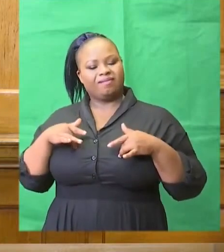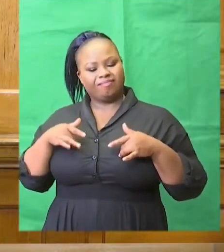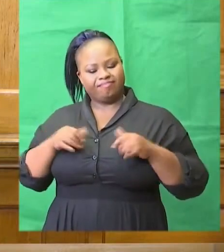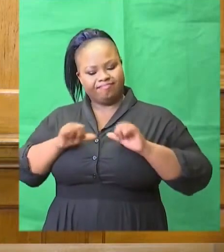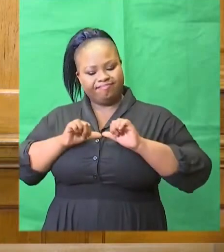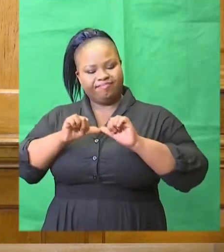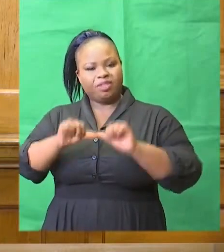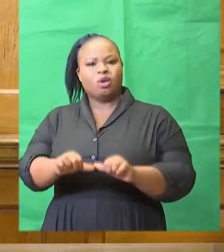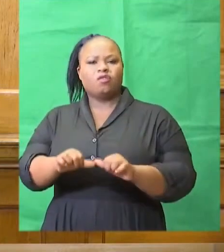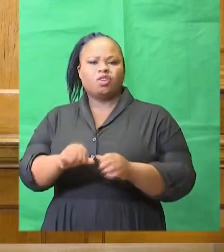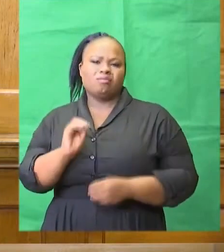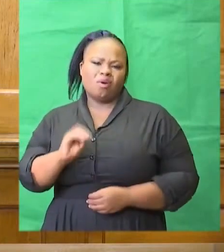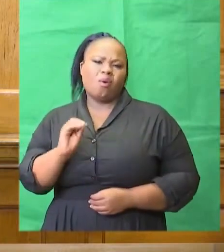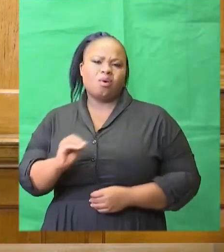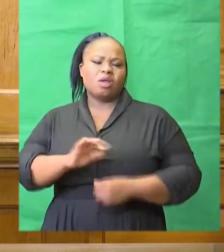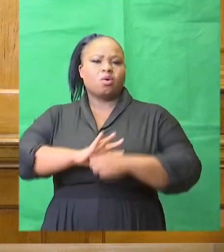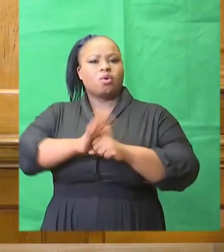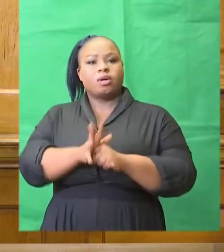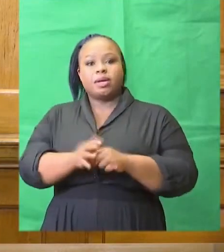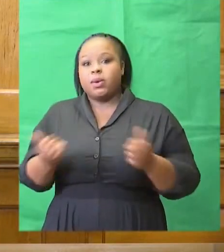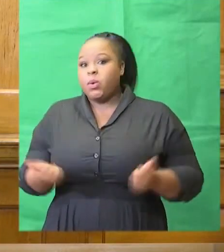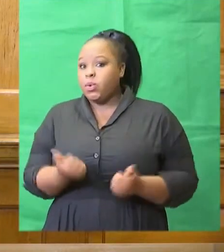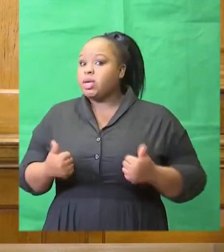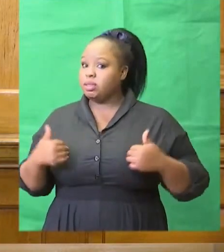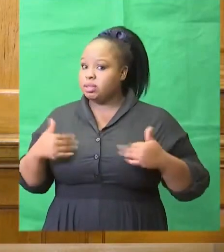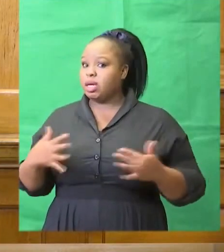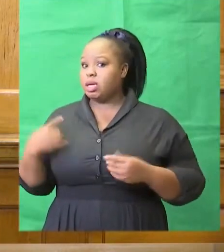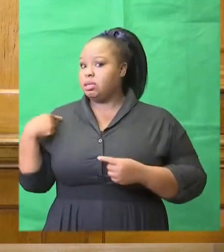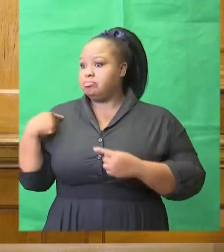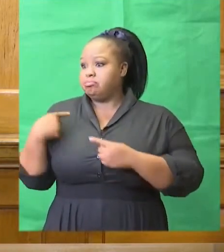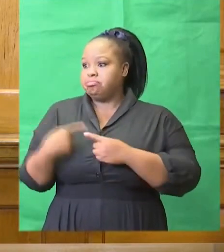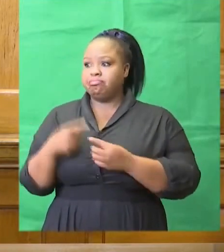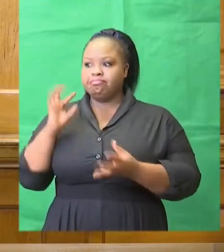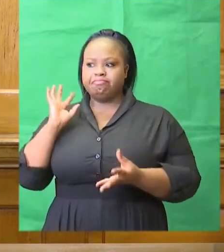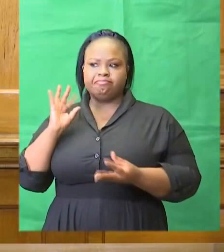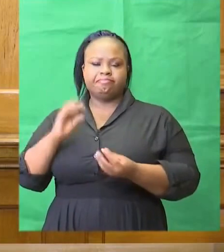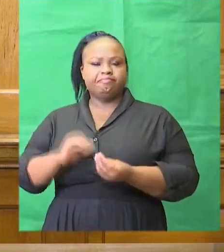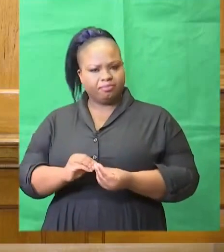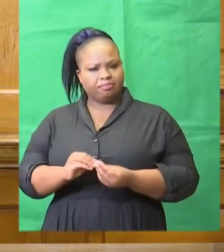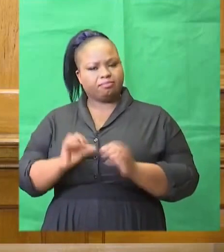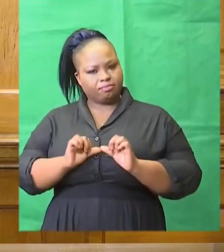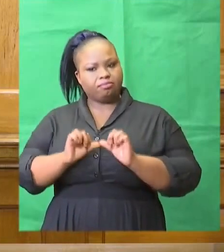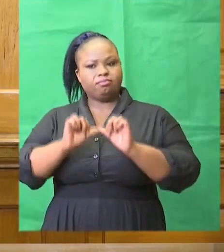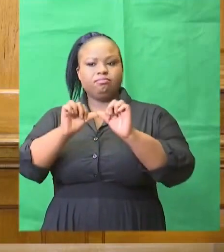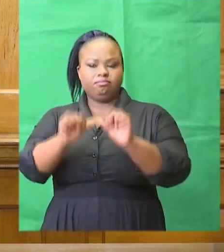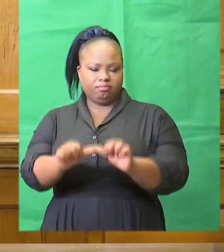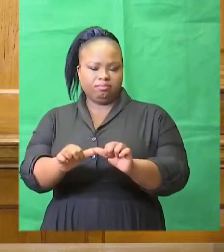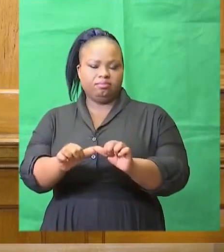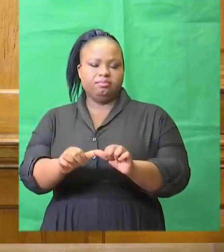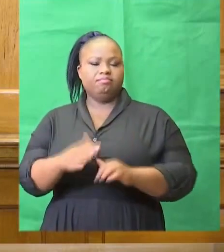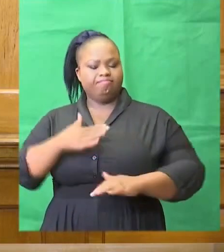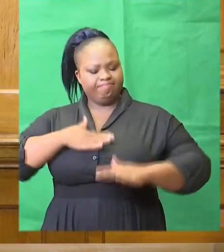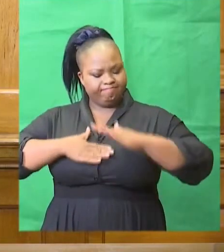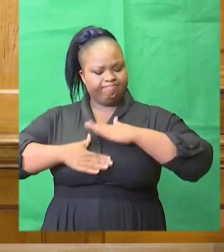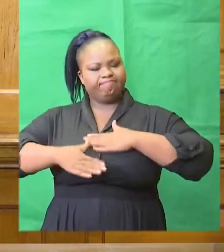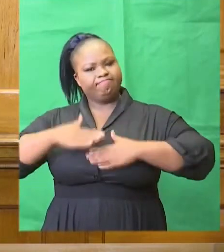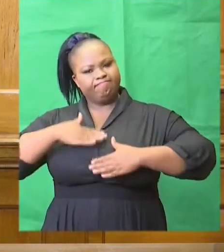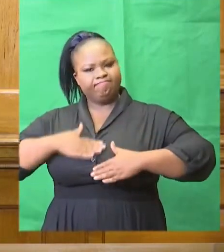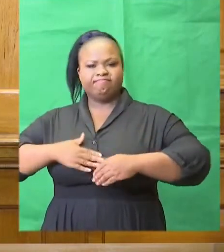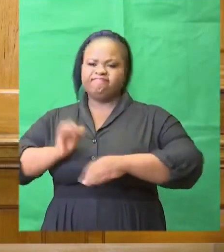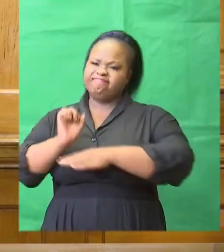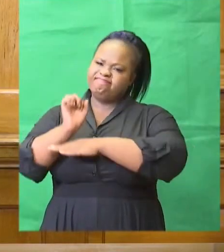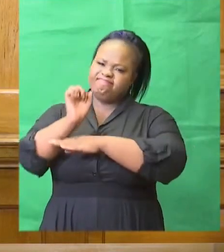pandemic. We have already started living with it. We will endure, and we will